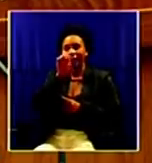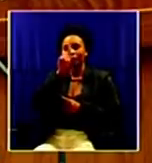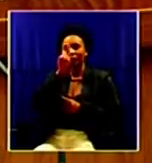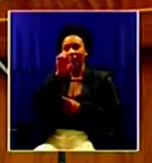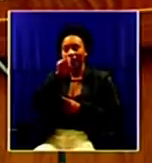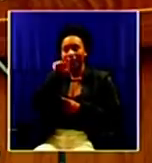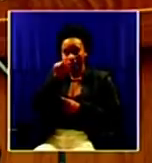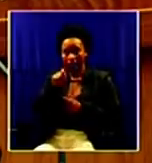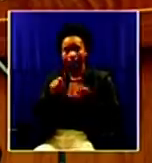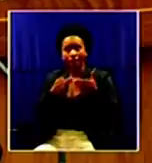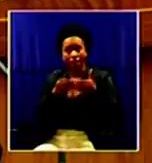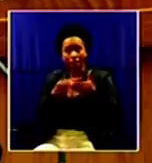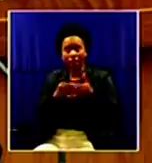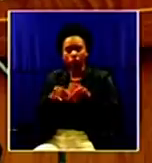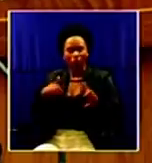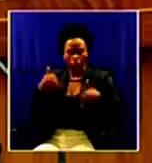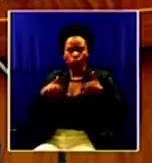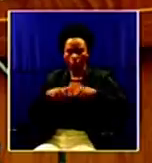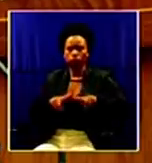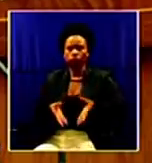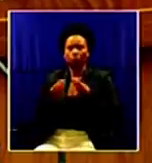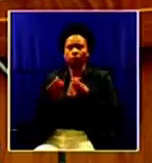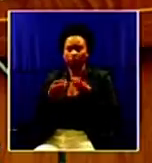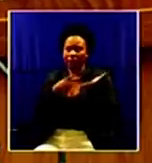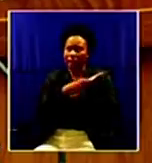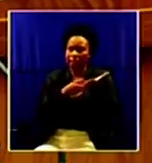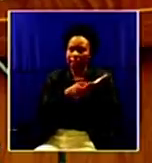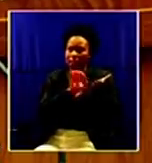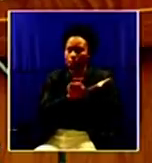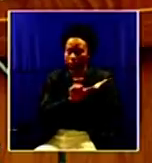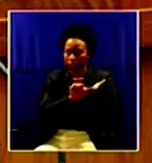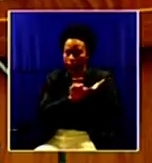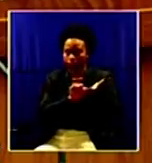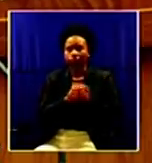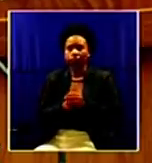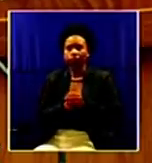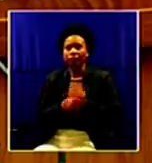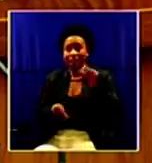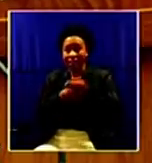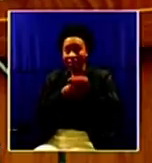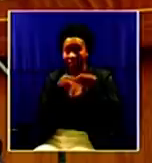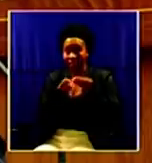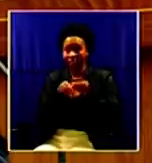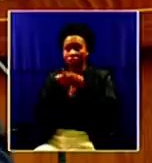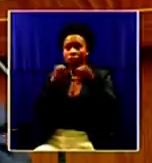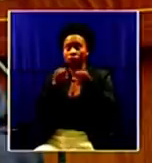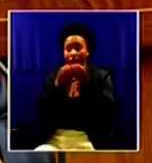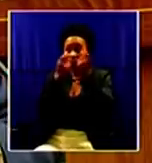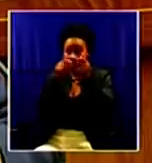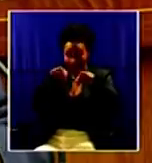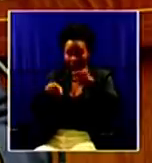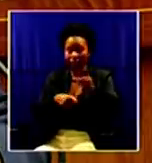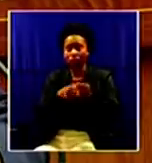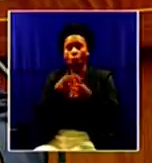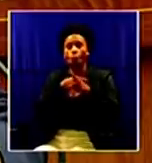deduction on their contribution. In addition, as we mentioned before, the National Treasury will this week publish